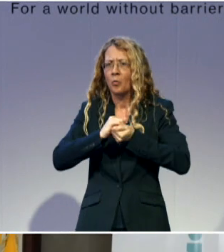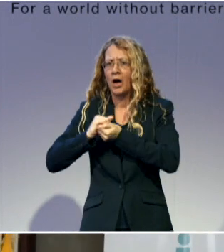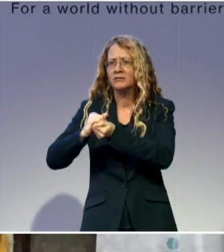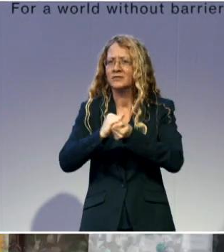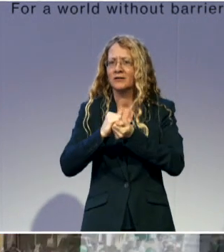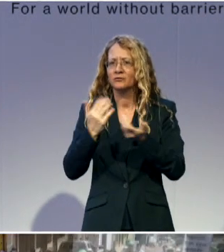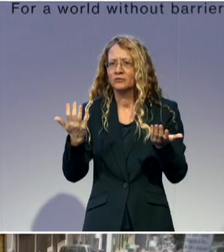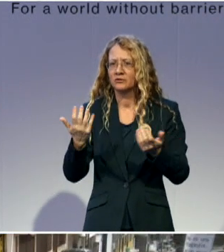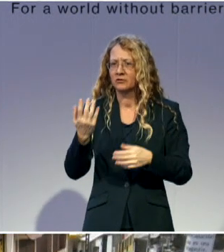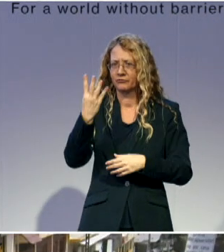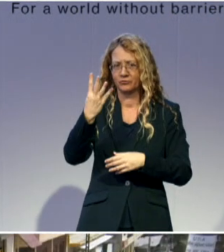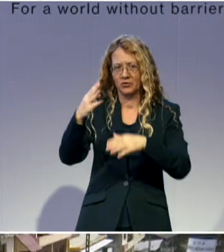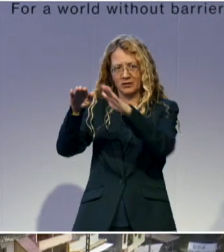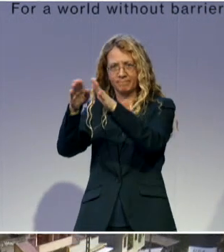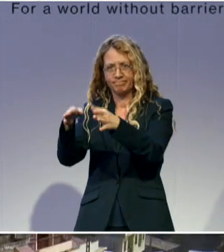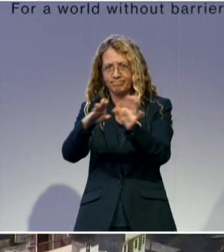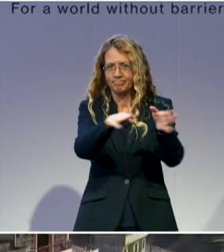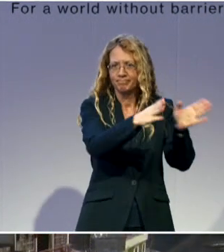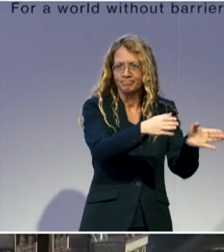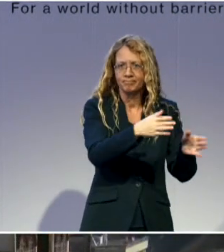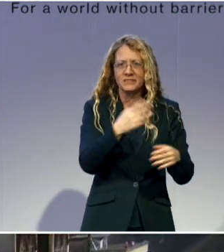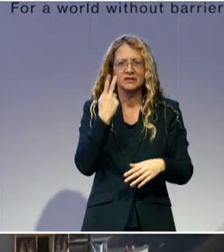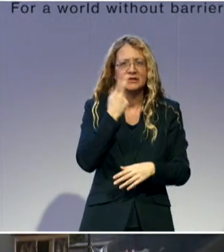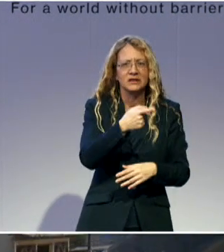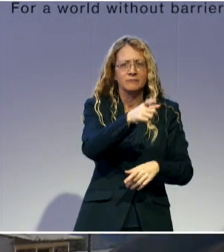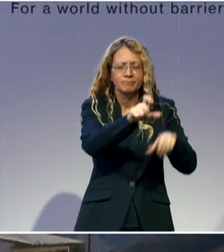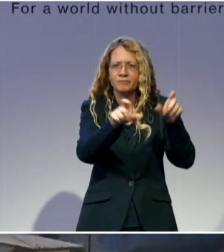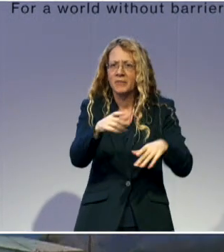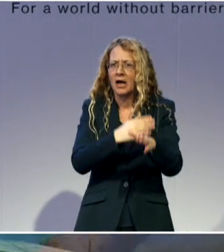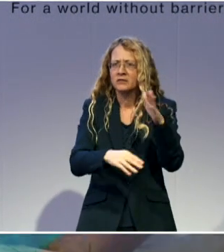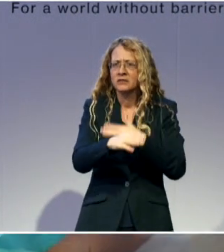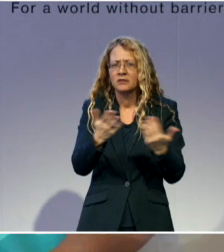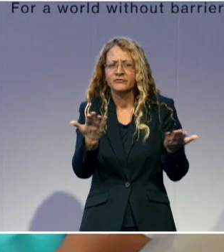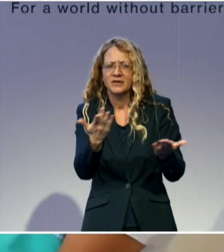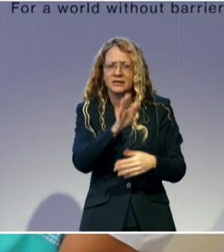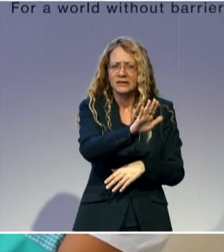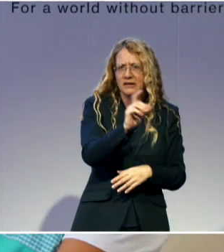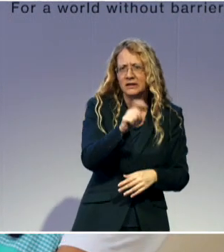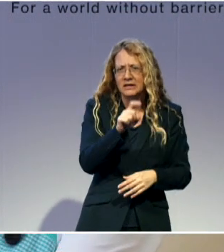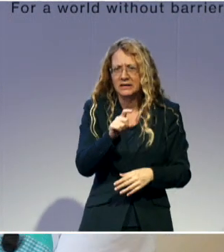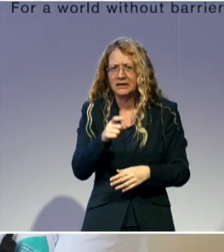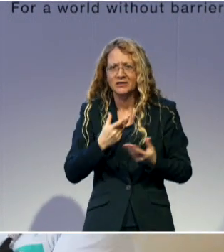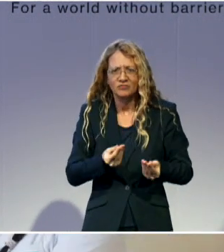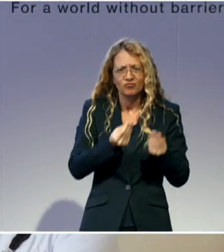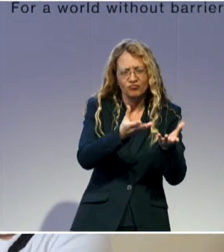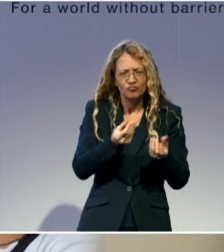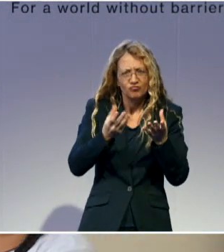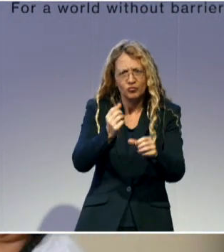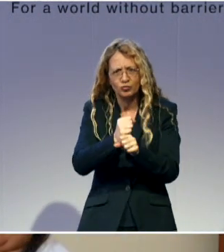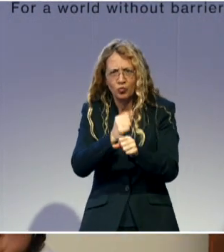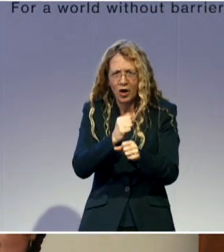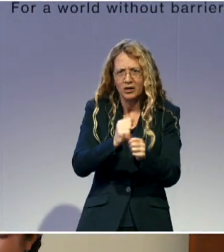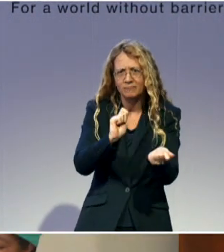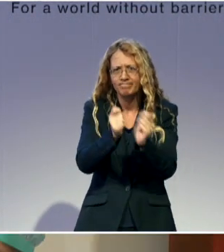with disabilities and to make changes in local regulations. 1,250 people received discounts on their